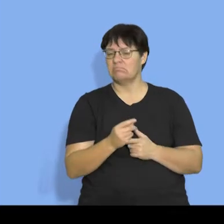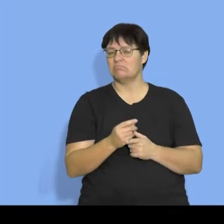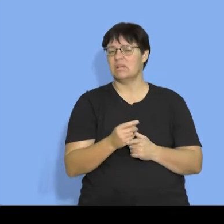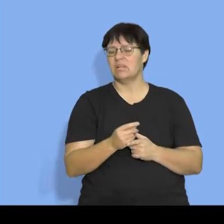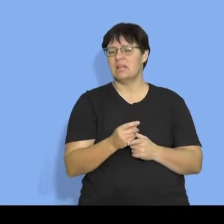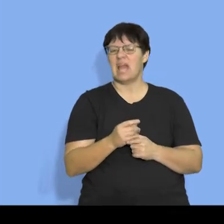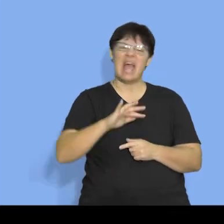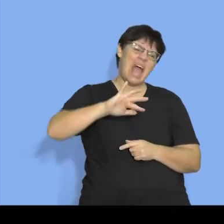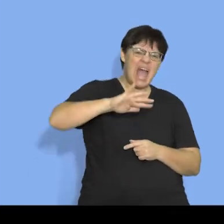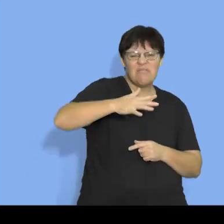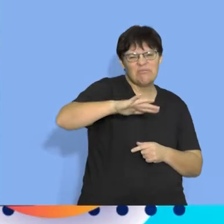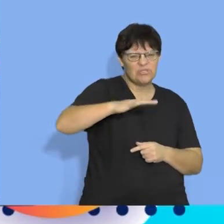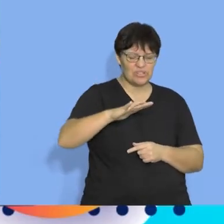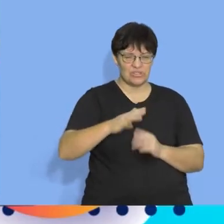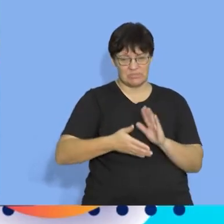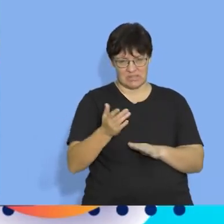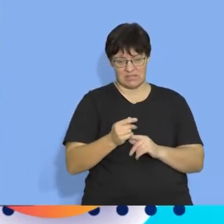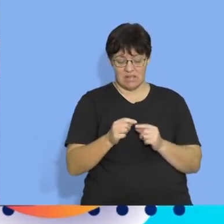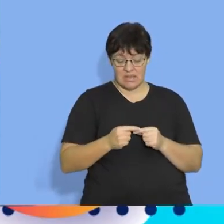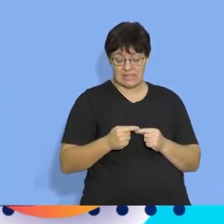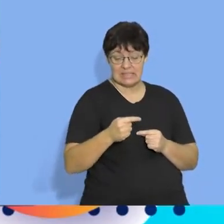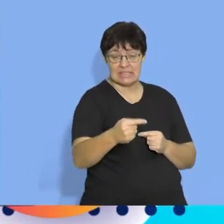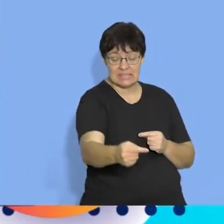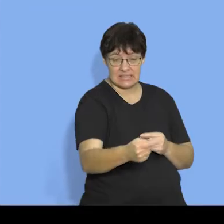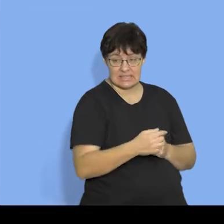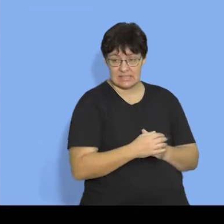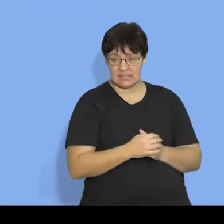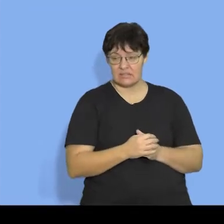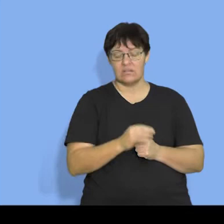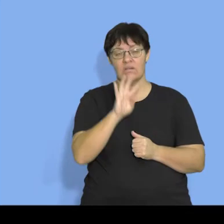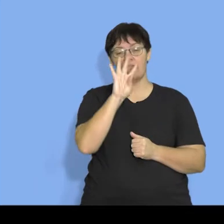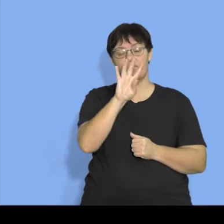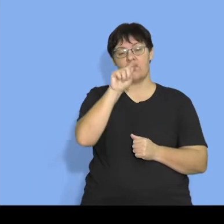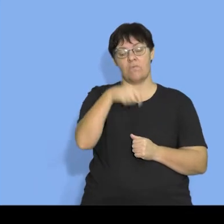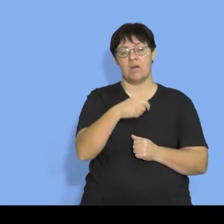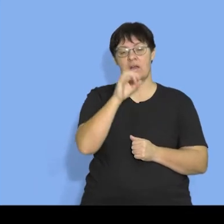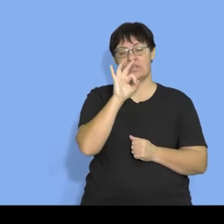average speed, now the distance that she traveled was